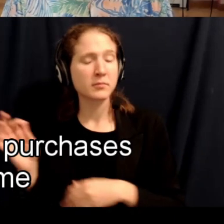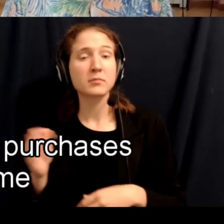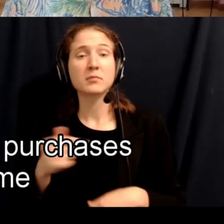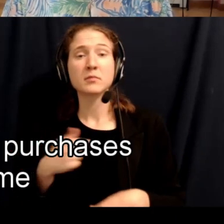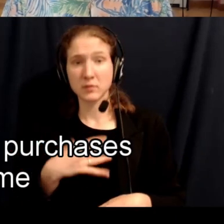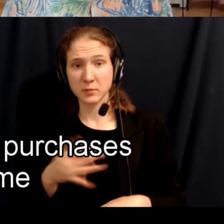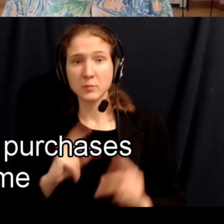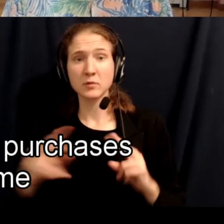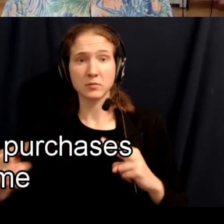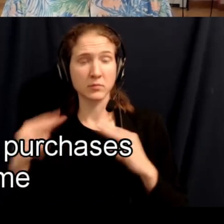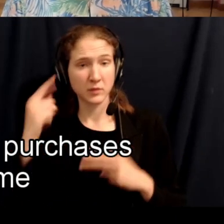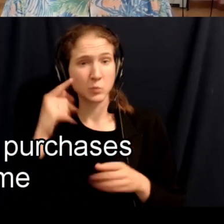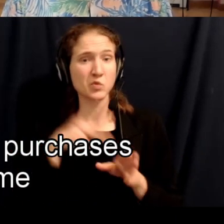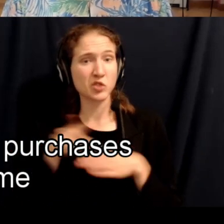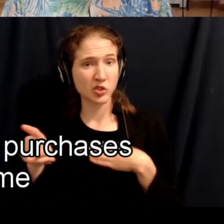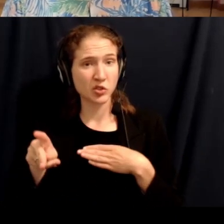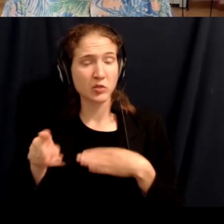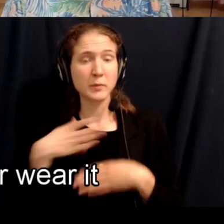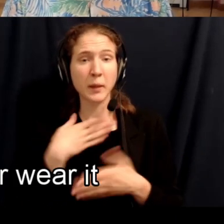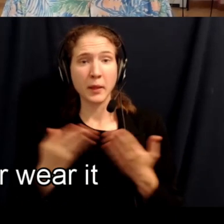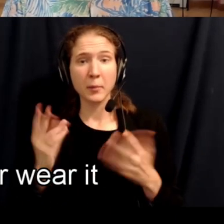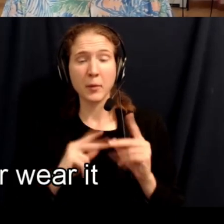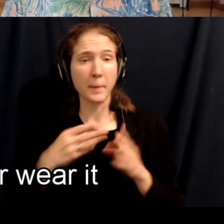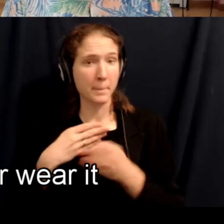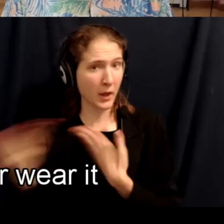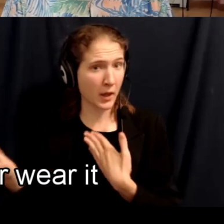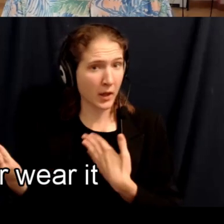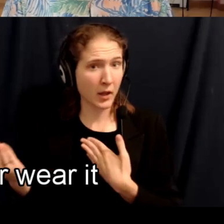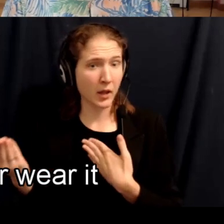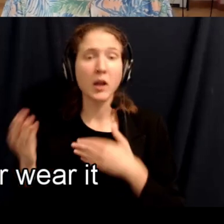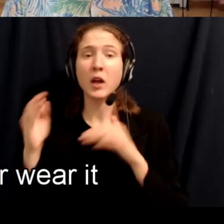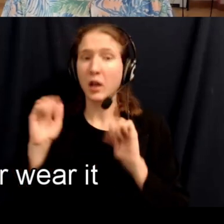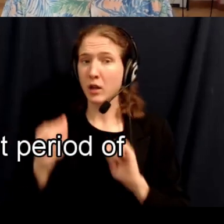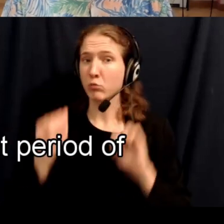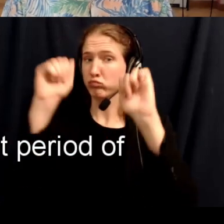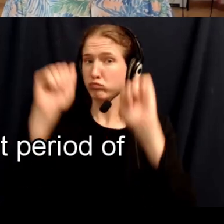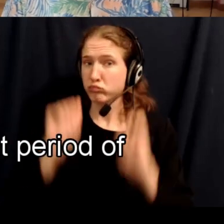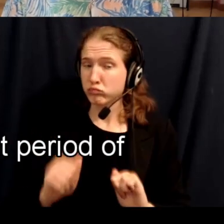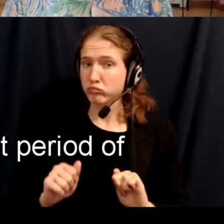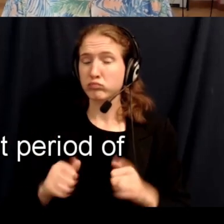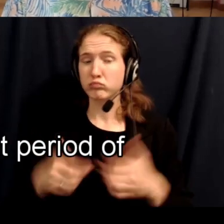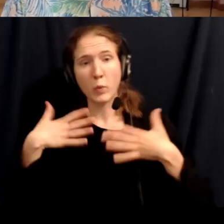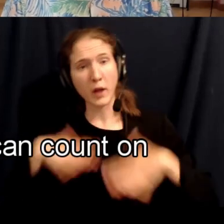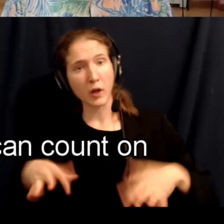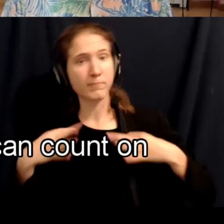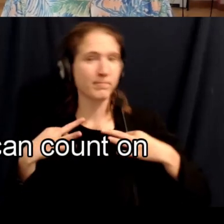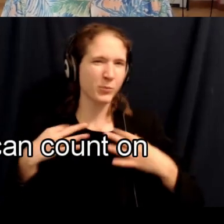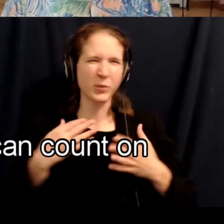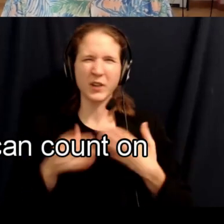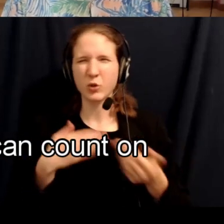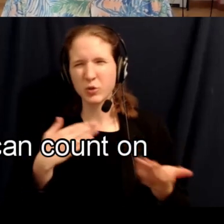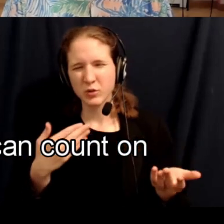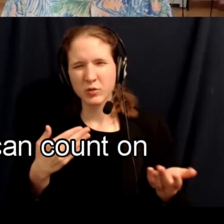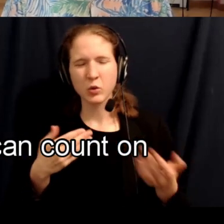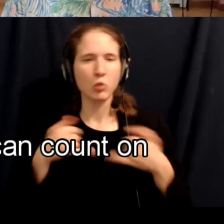professional, and then when someone purchases something from me, that they can hang it or wear it or whatever it was at that period of time, or even a